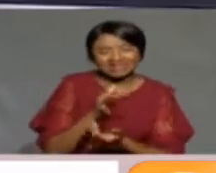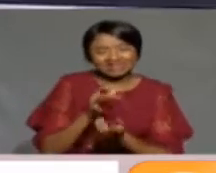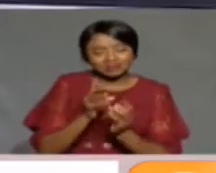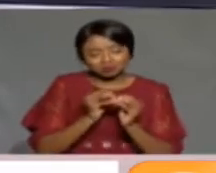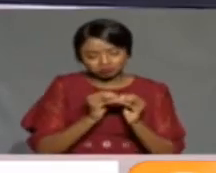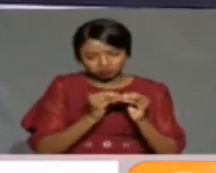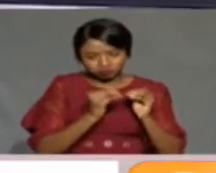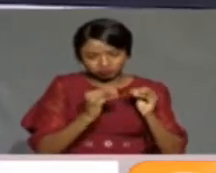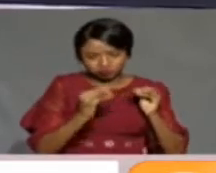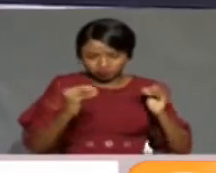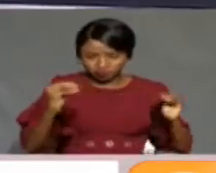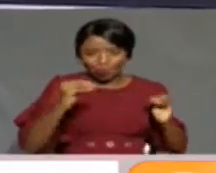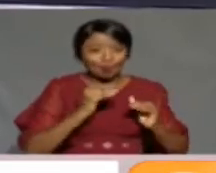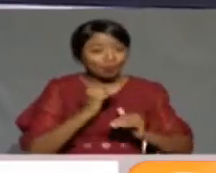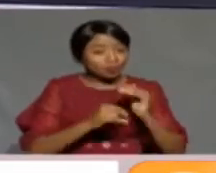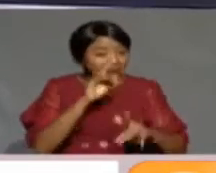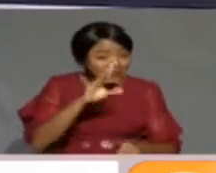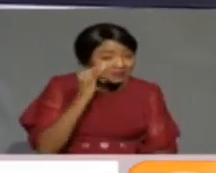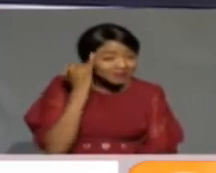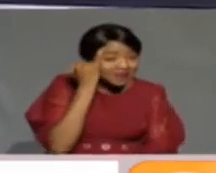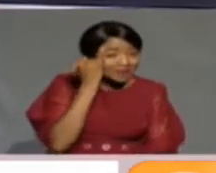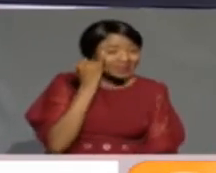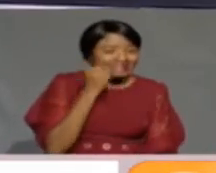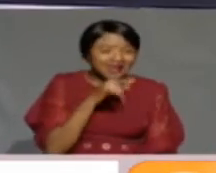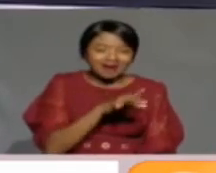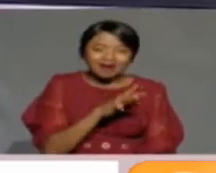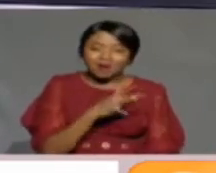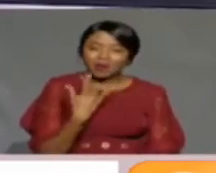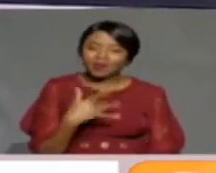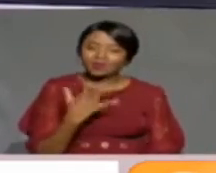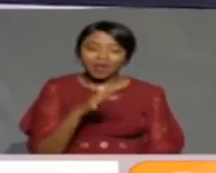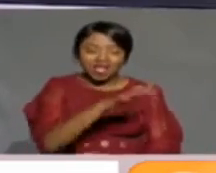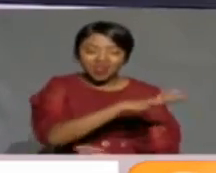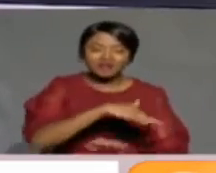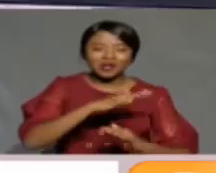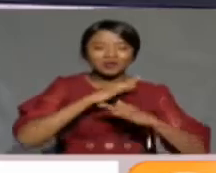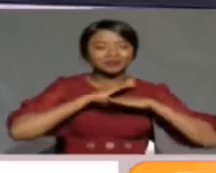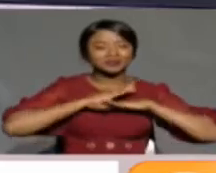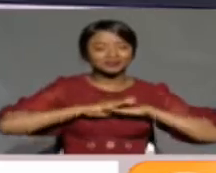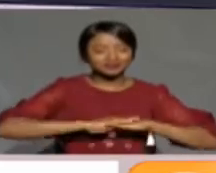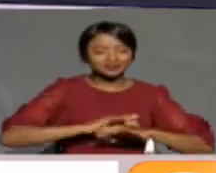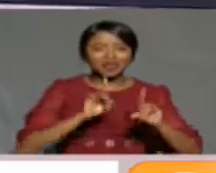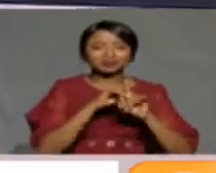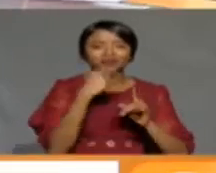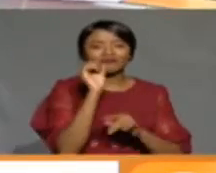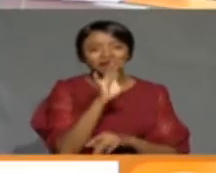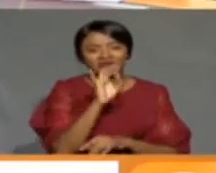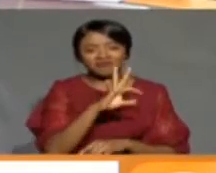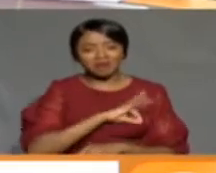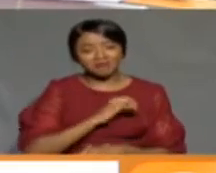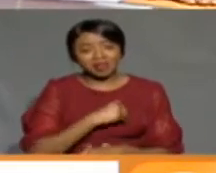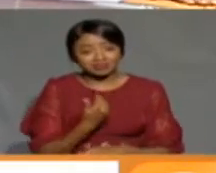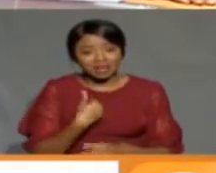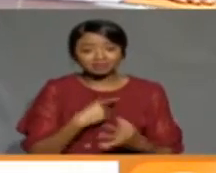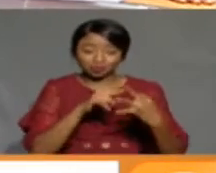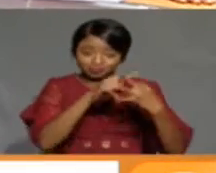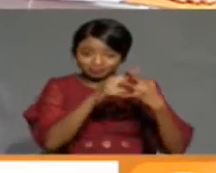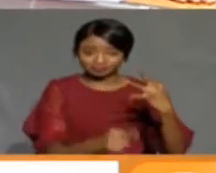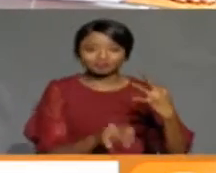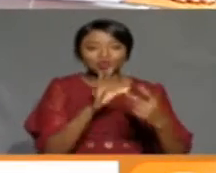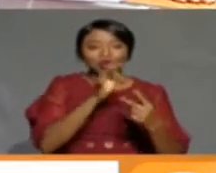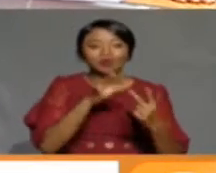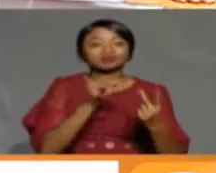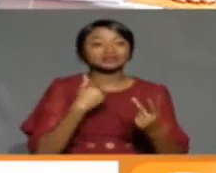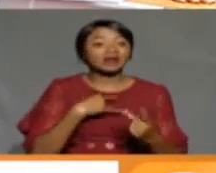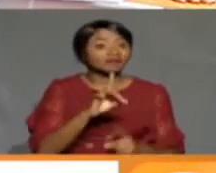long process, but imagine the mess that it leaves in the environment. Absolutely. And what so those are our options. Those are our options.